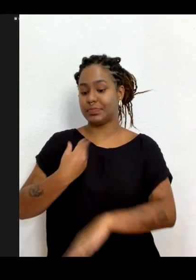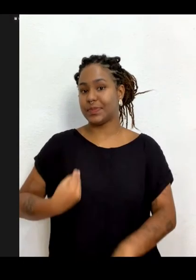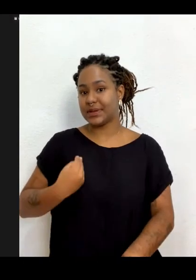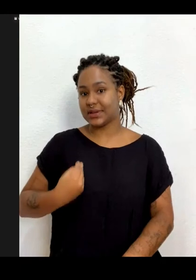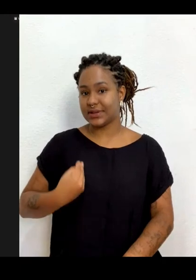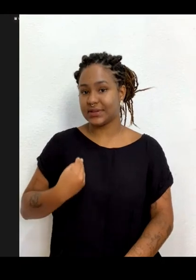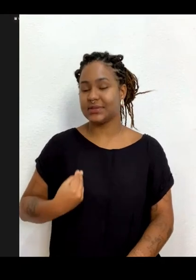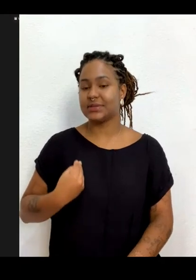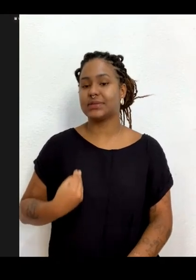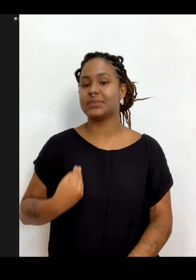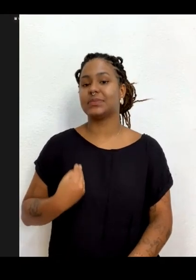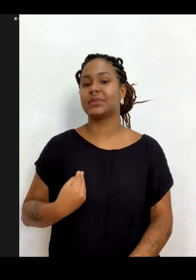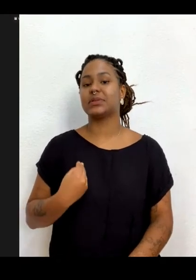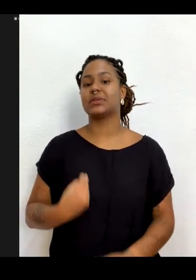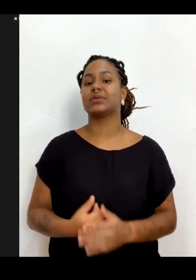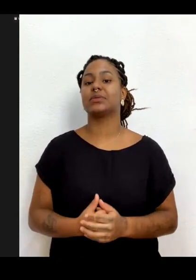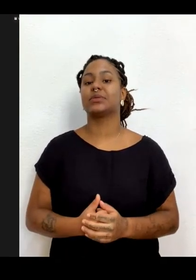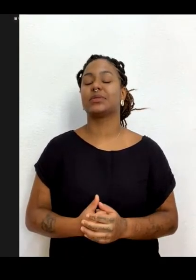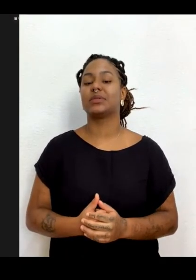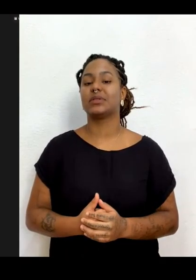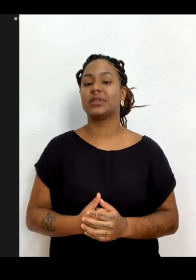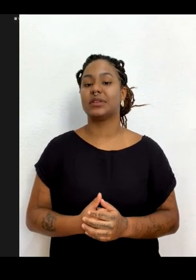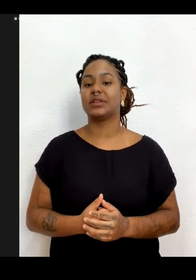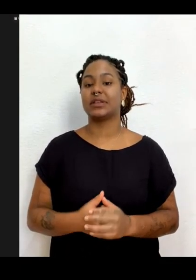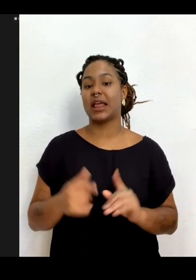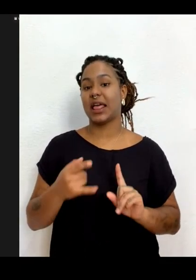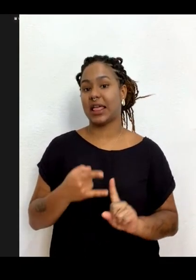this survive